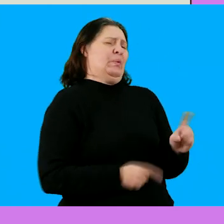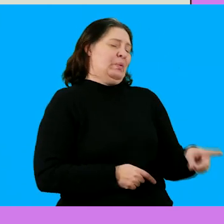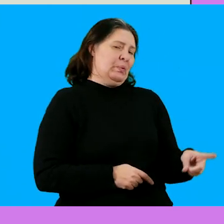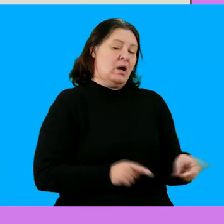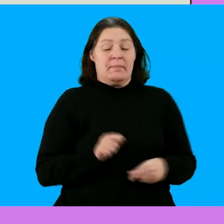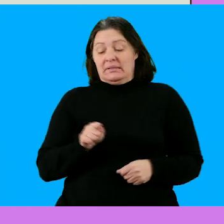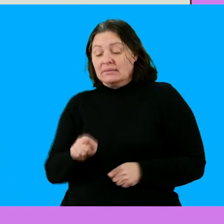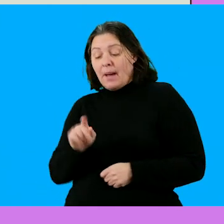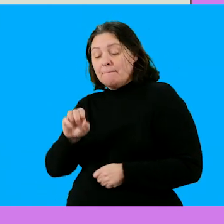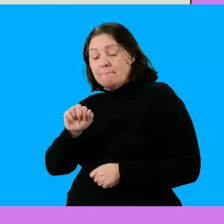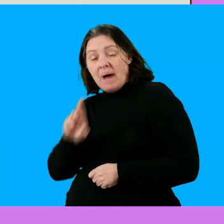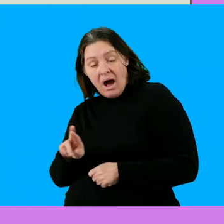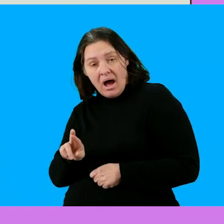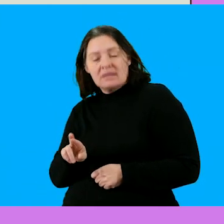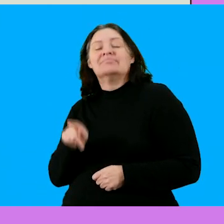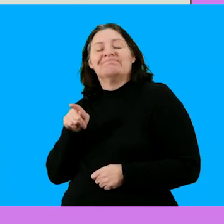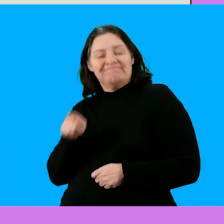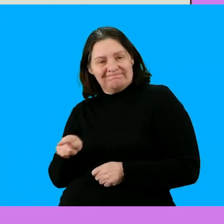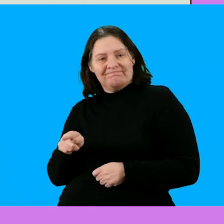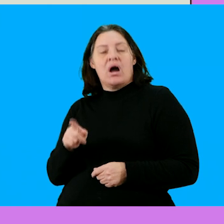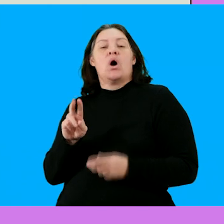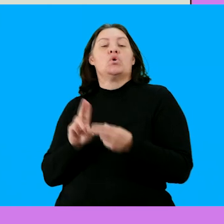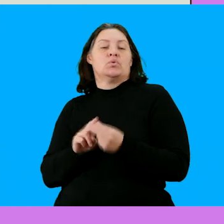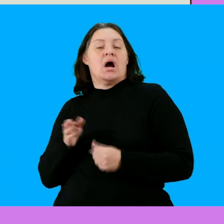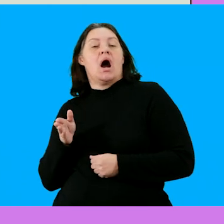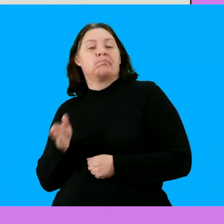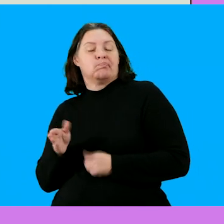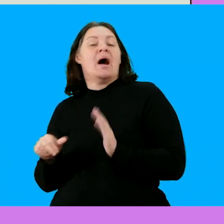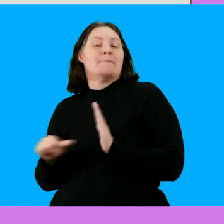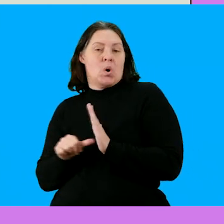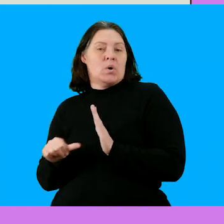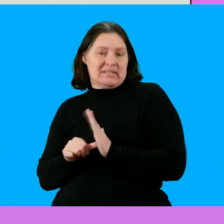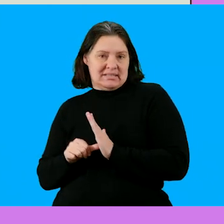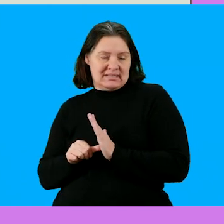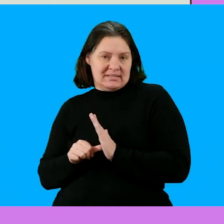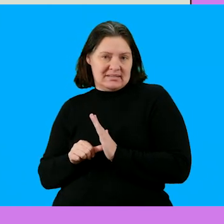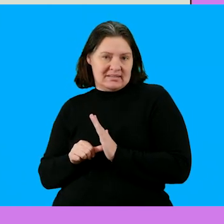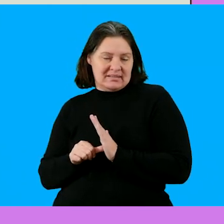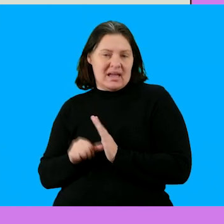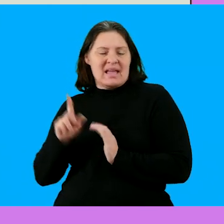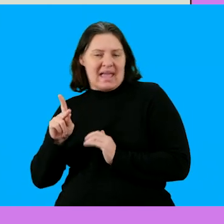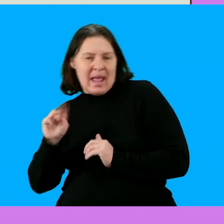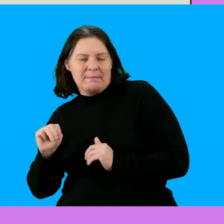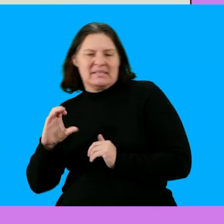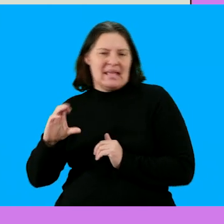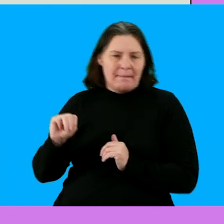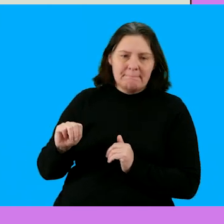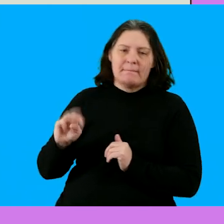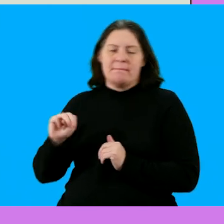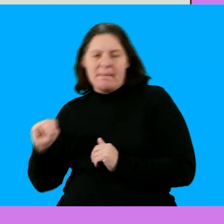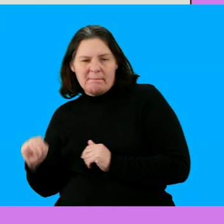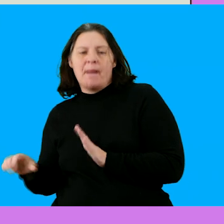Okay? Well, in terms of the bar scale, we said with the bar scales, units are a very important part of our bar scale.